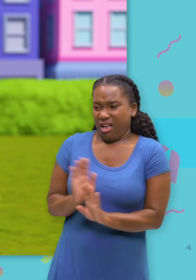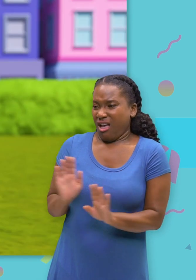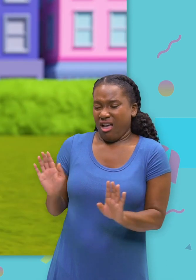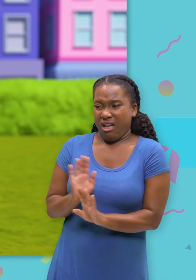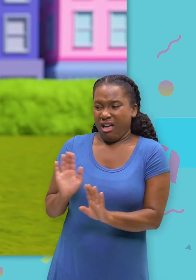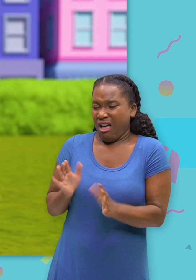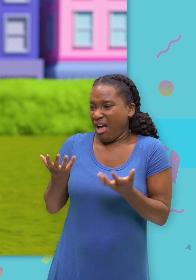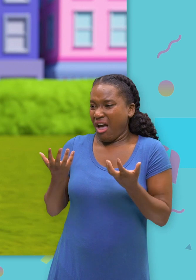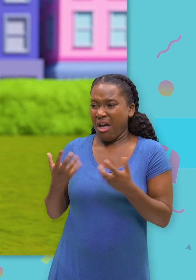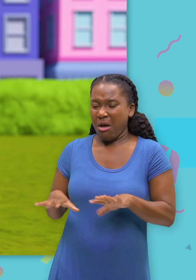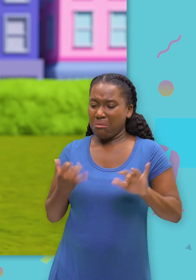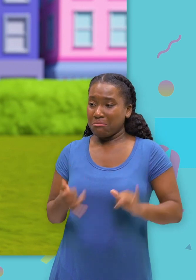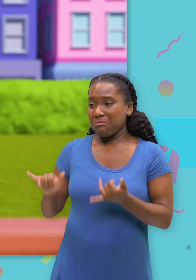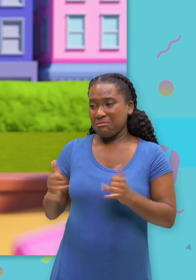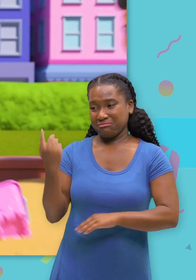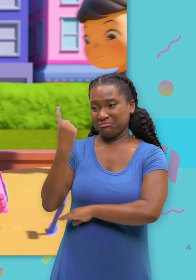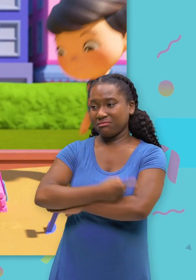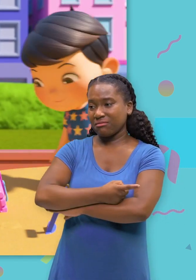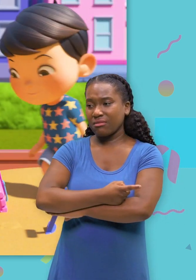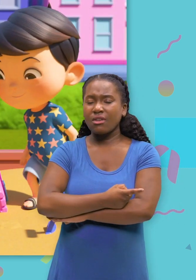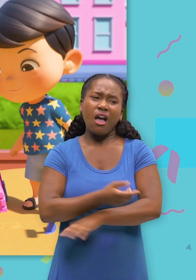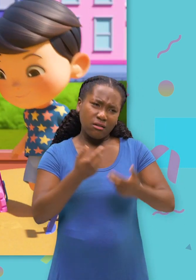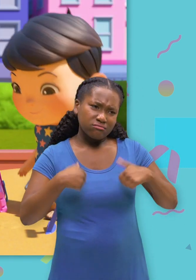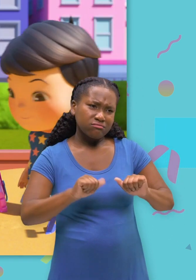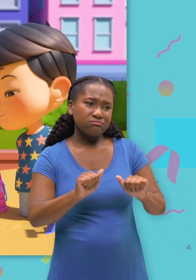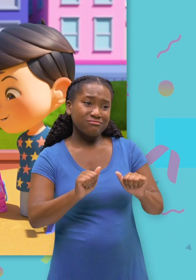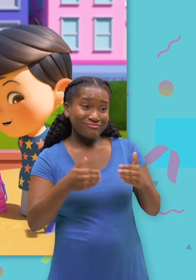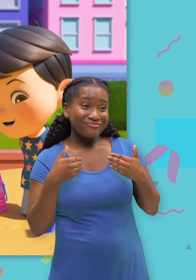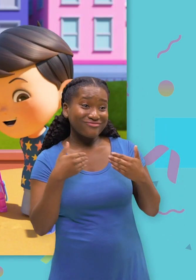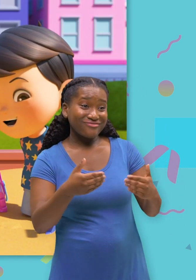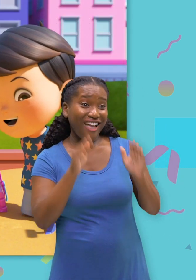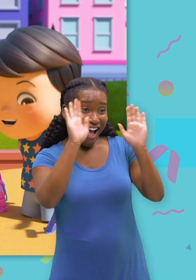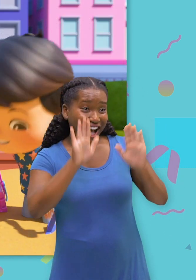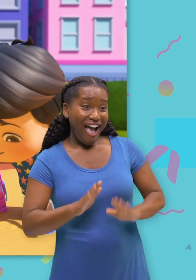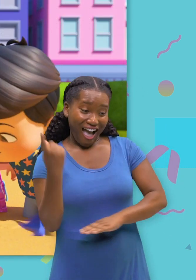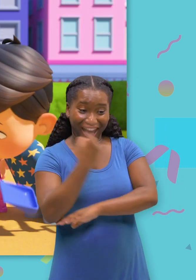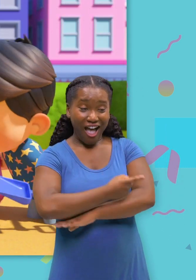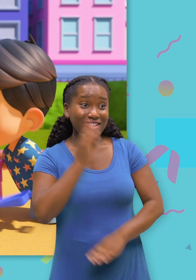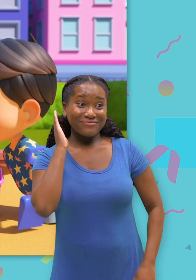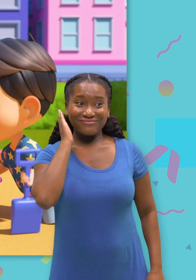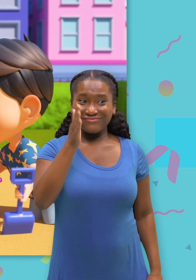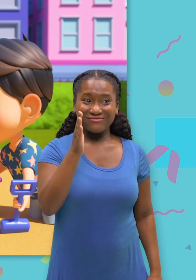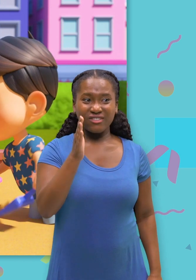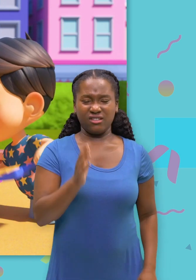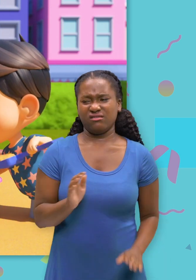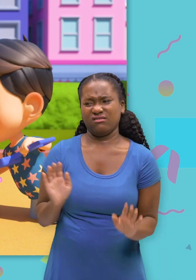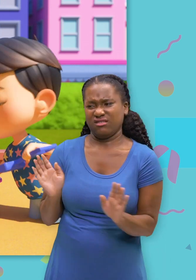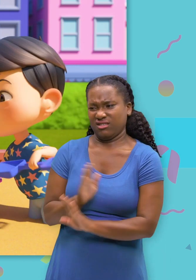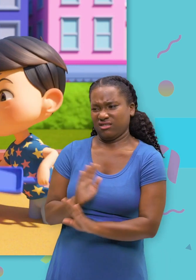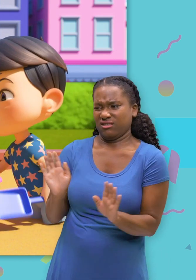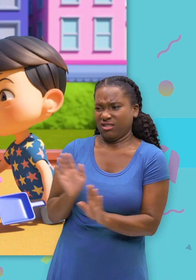No, no, no, I don't want to play today. Try it out, you will have a great